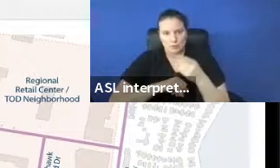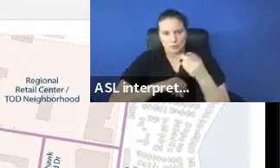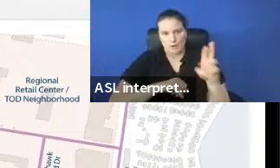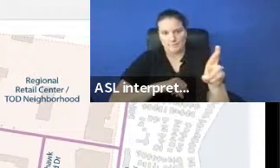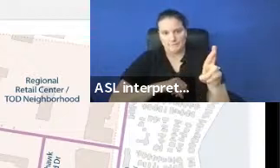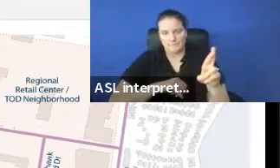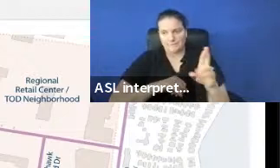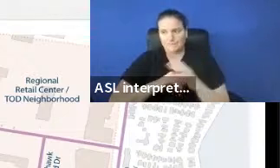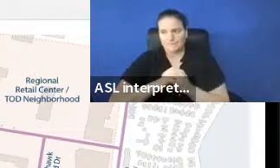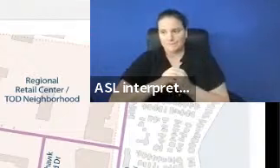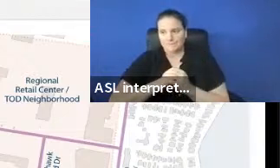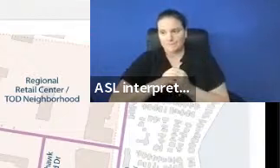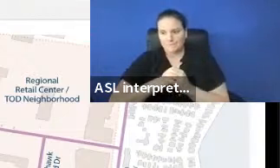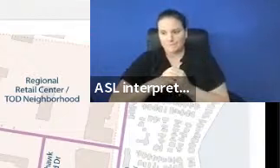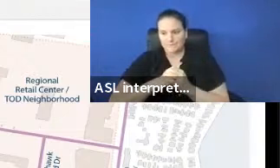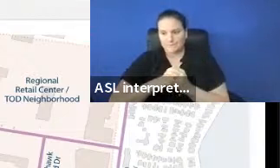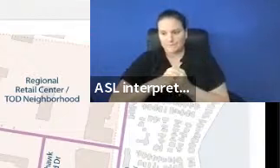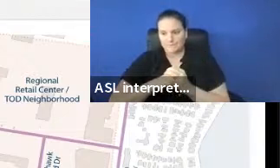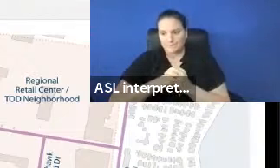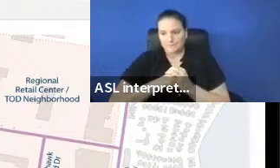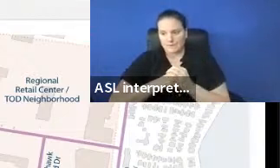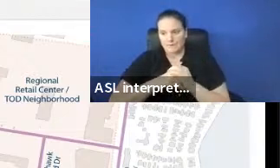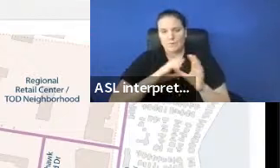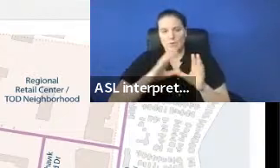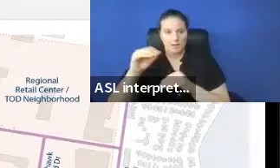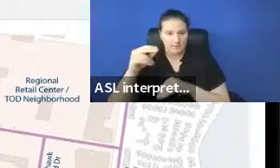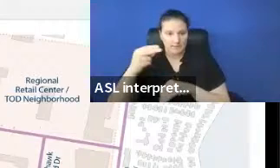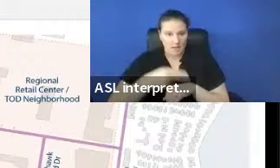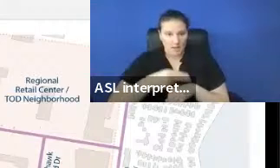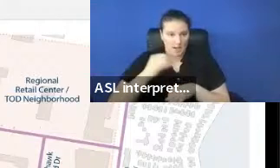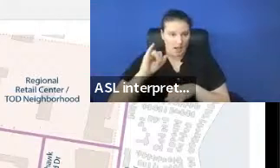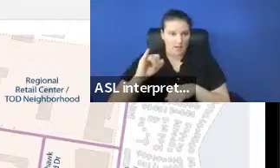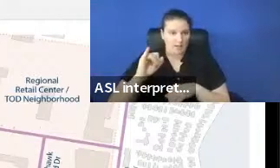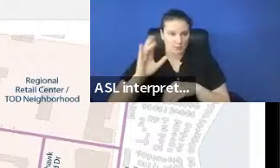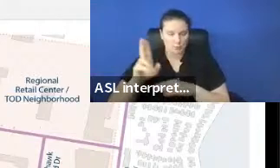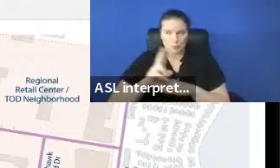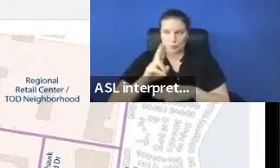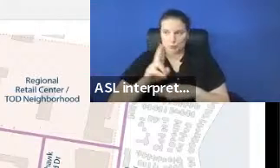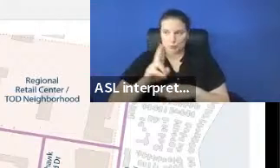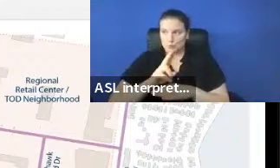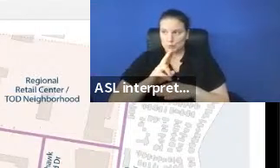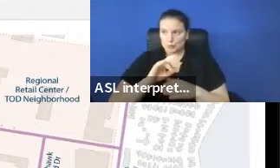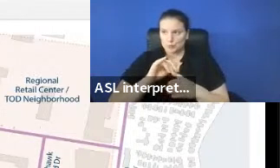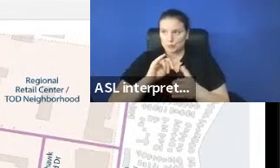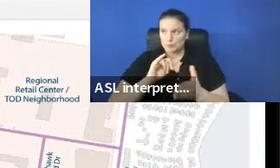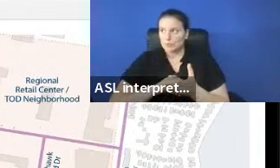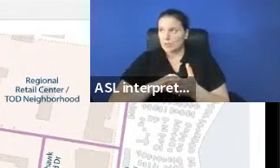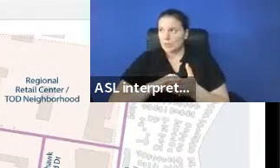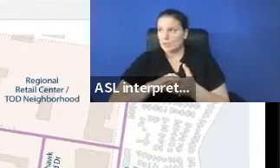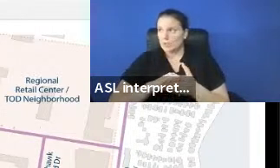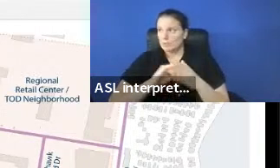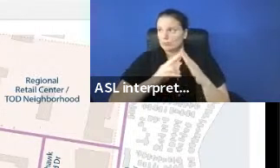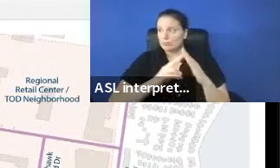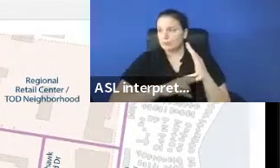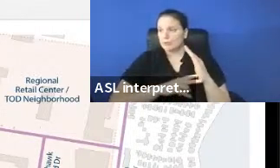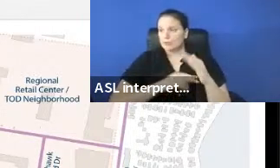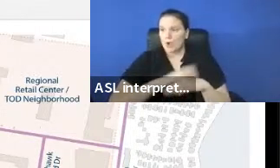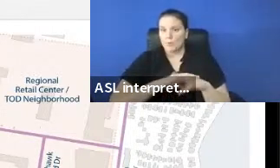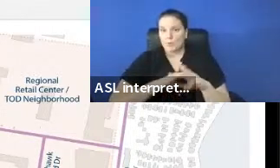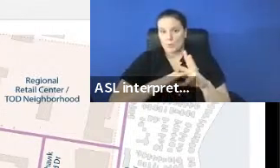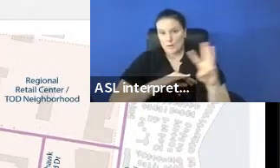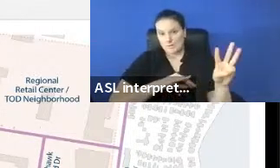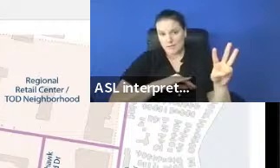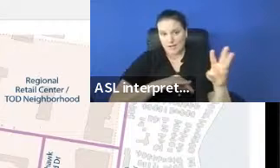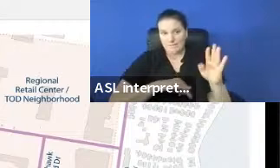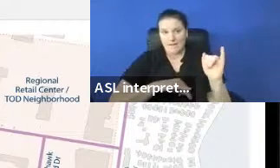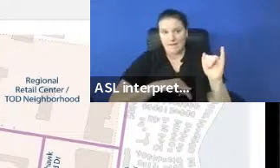going, if you're leaving Hayden Island, you would use the bridge on the west side of